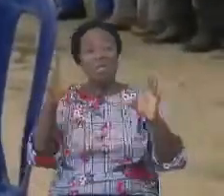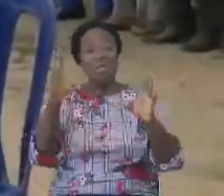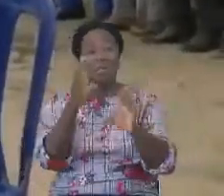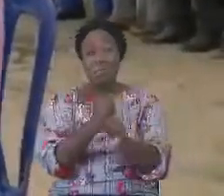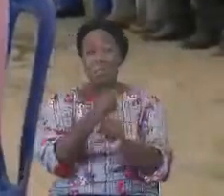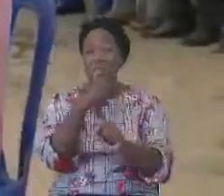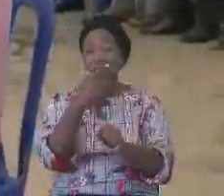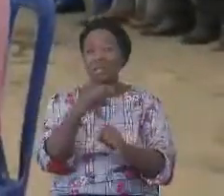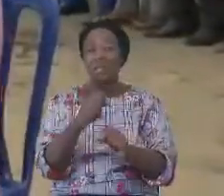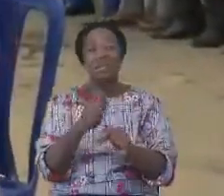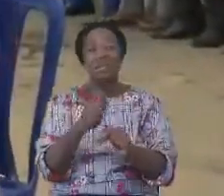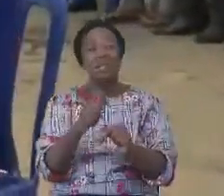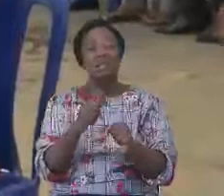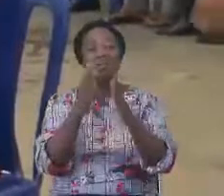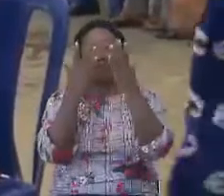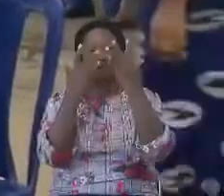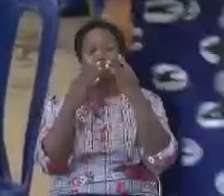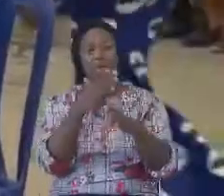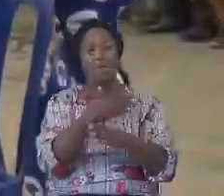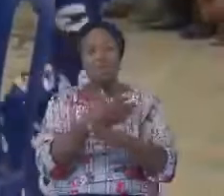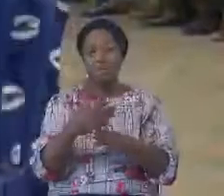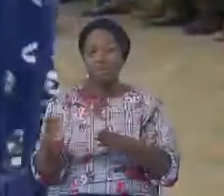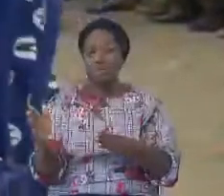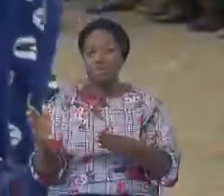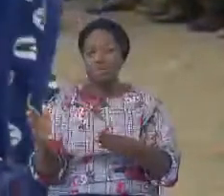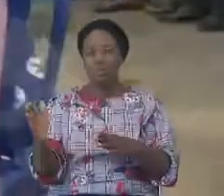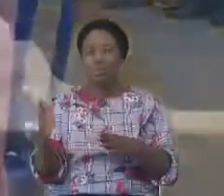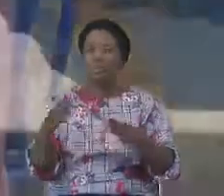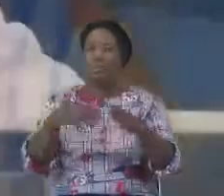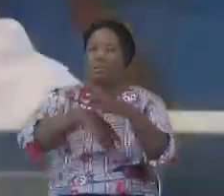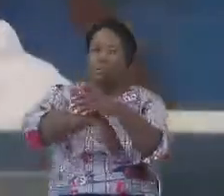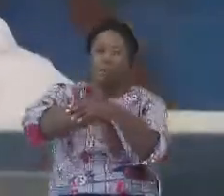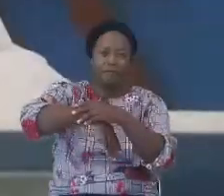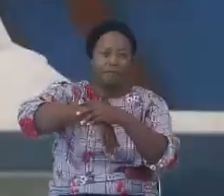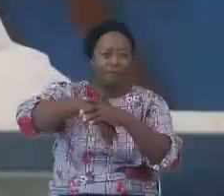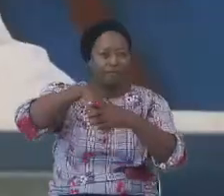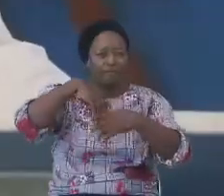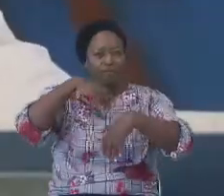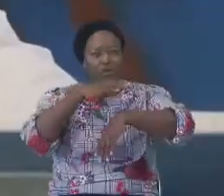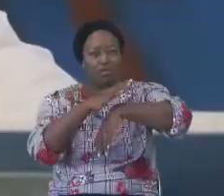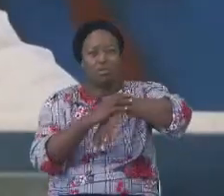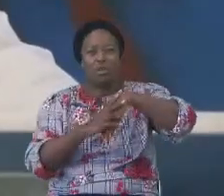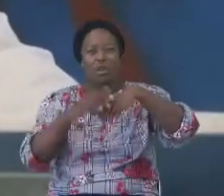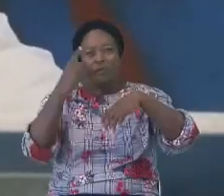Here am I, Lord. Take the sorrow away.